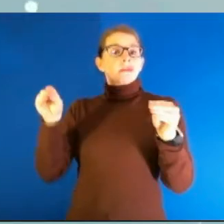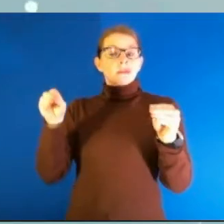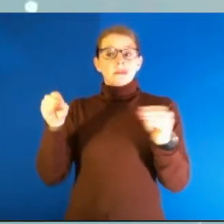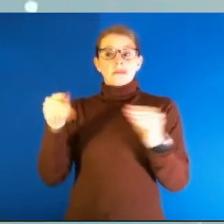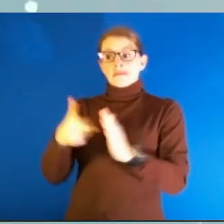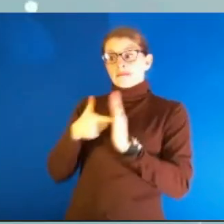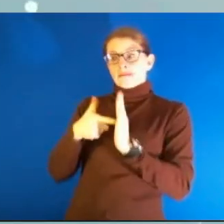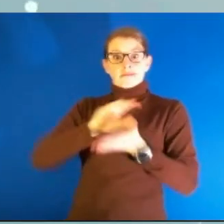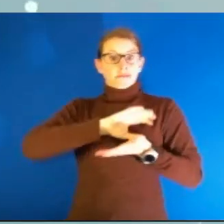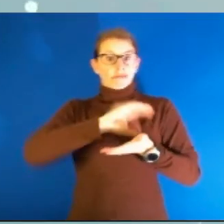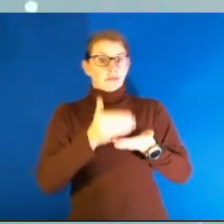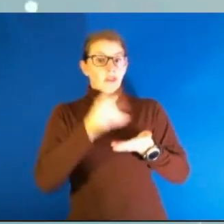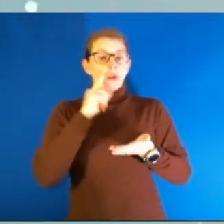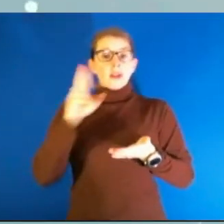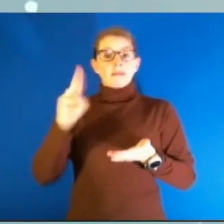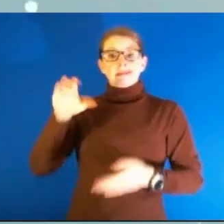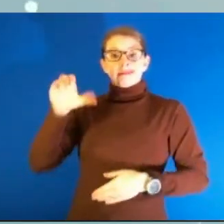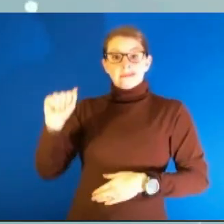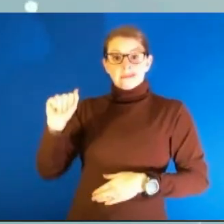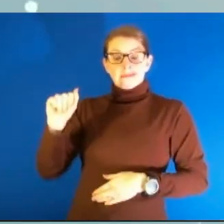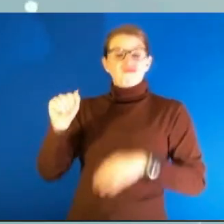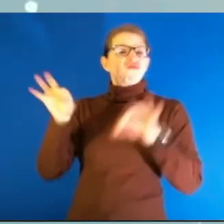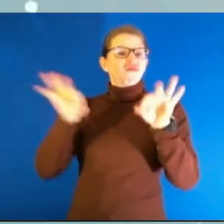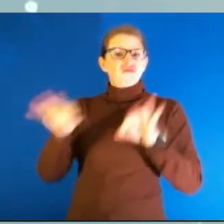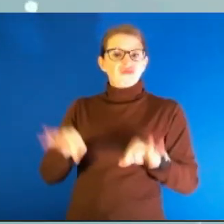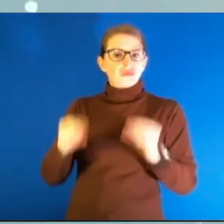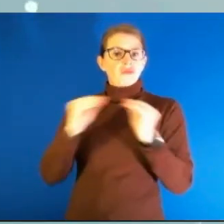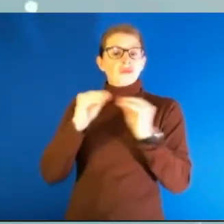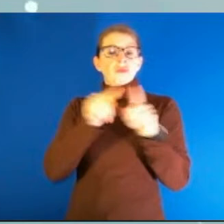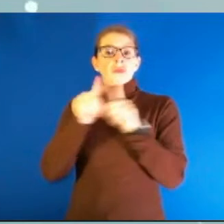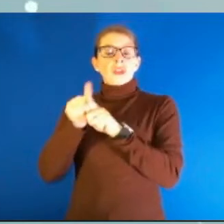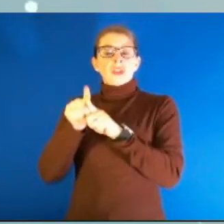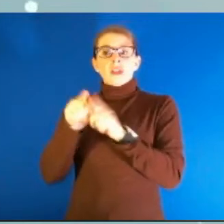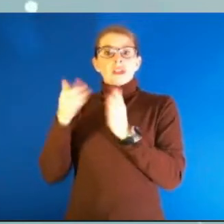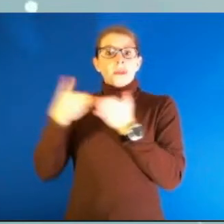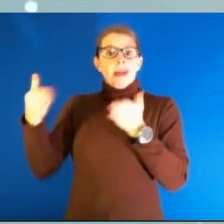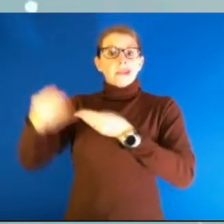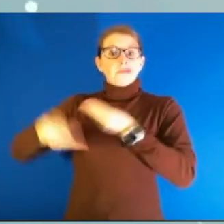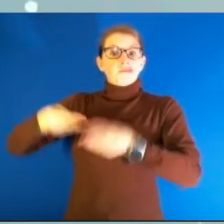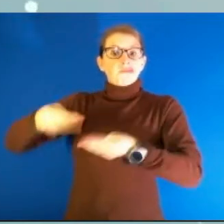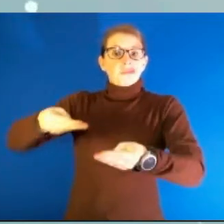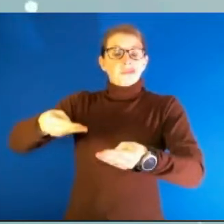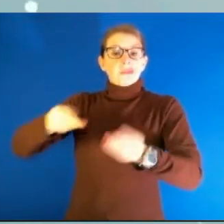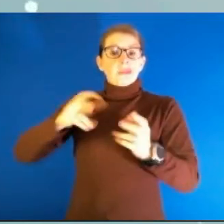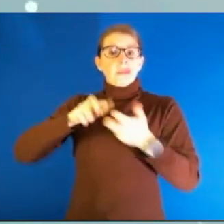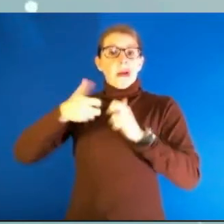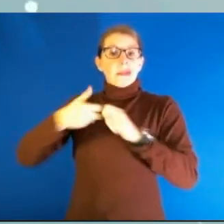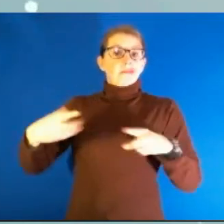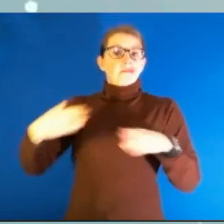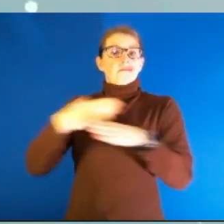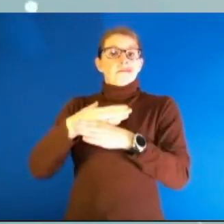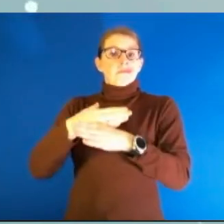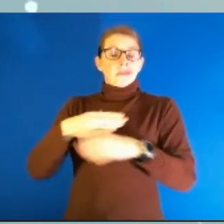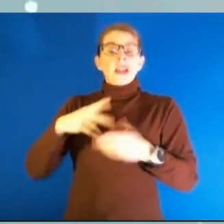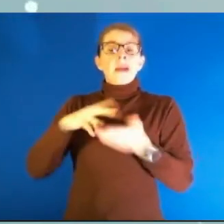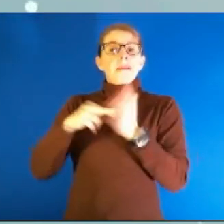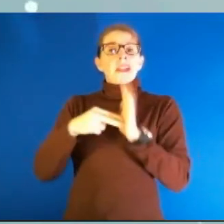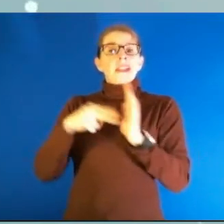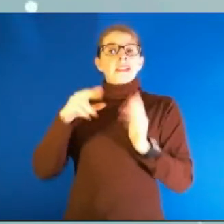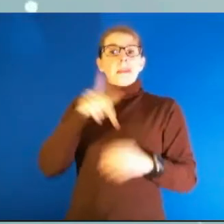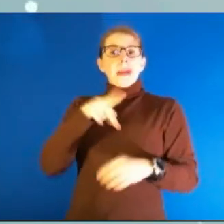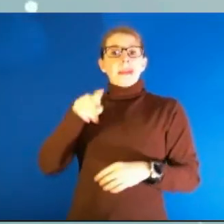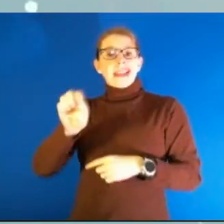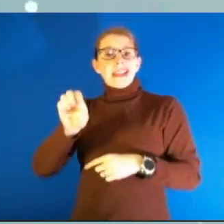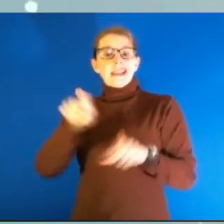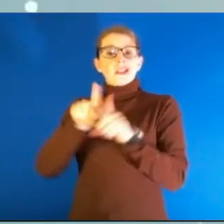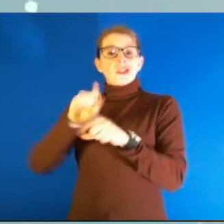monoclonal antibodies and share how supply chain issues continue to impact healthcare from PPE to COVID-19 testing. Dr. Stites